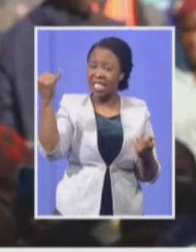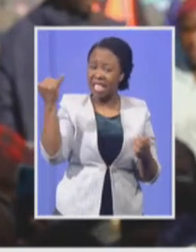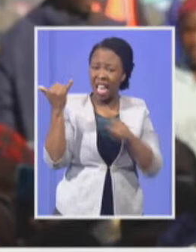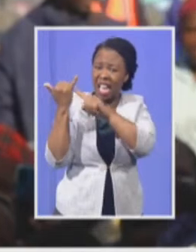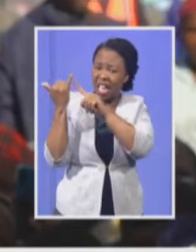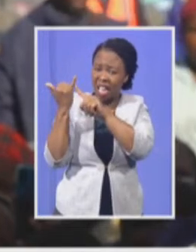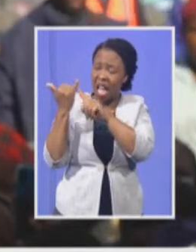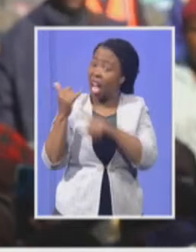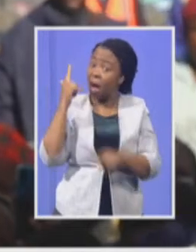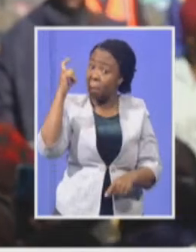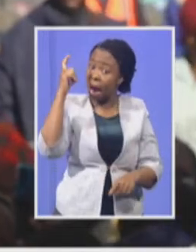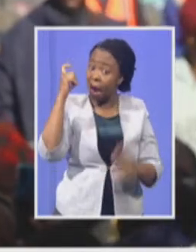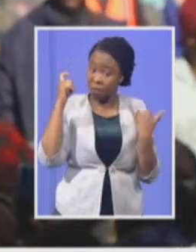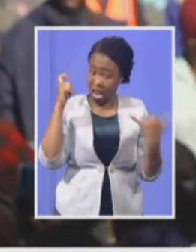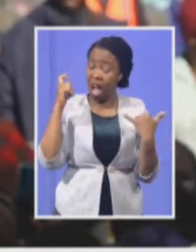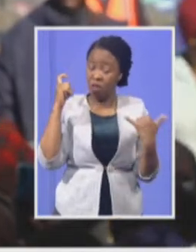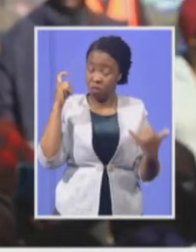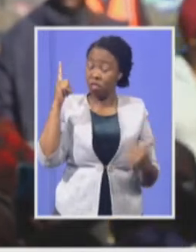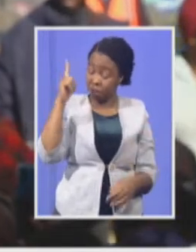aselokishini sesibhamu.